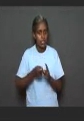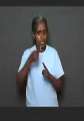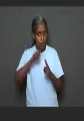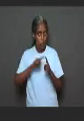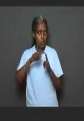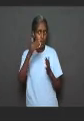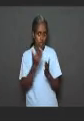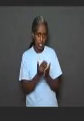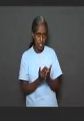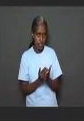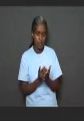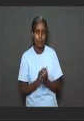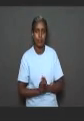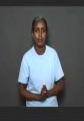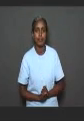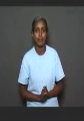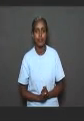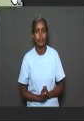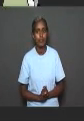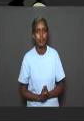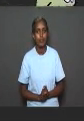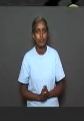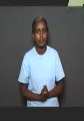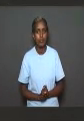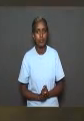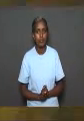Let's get back to our lesson.